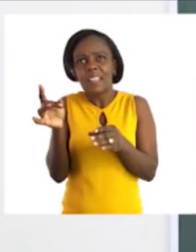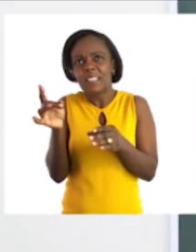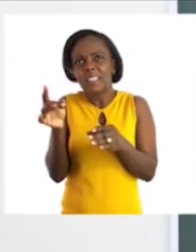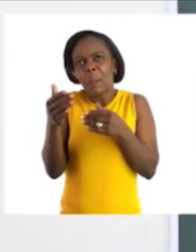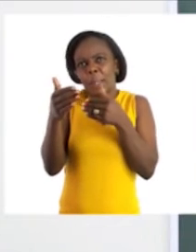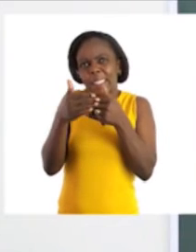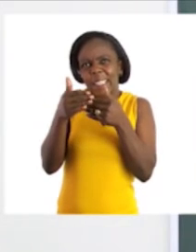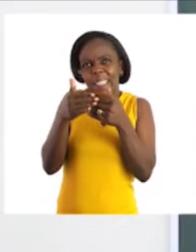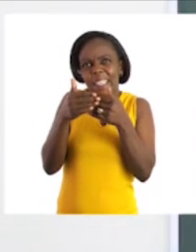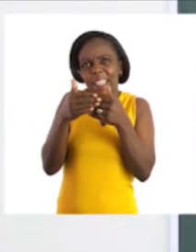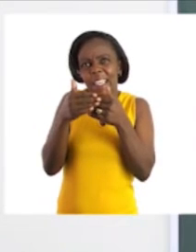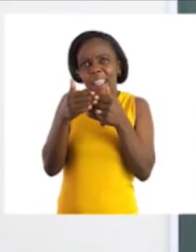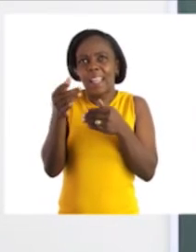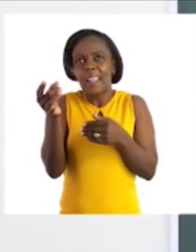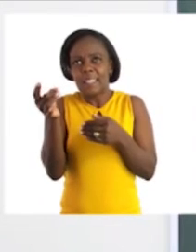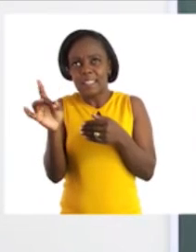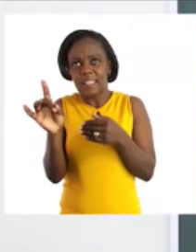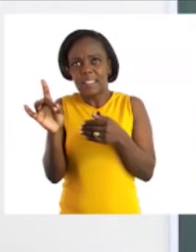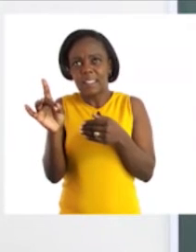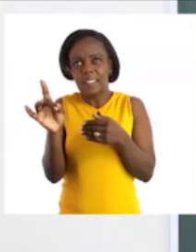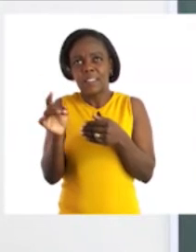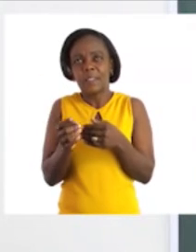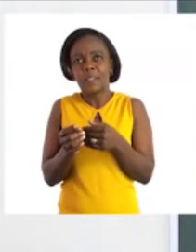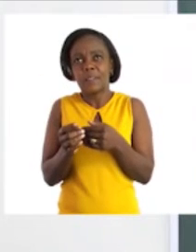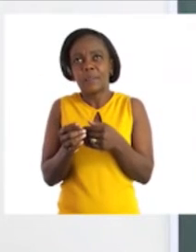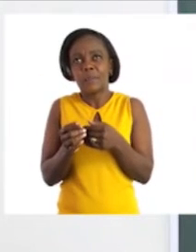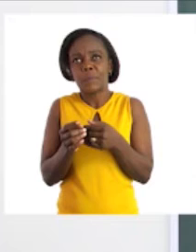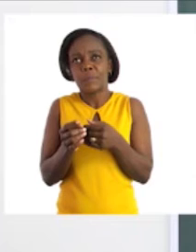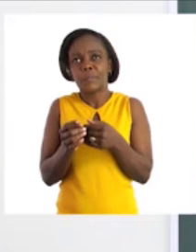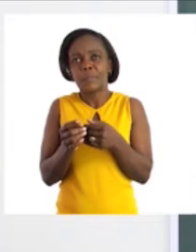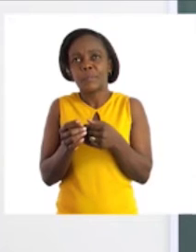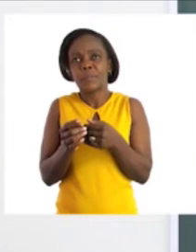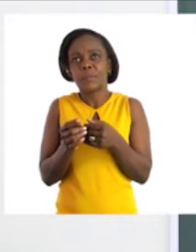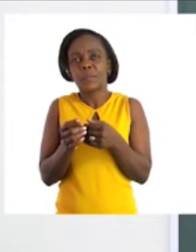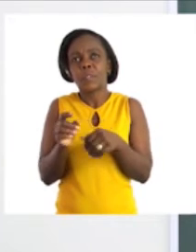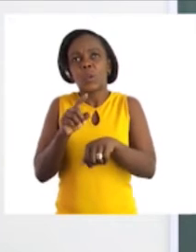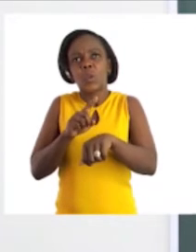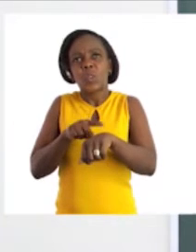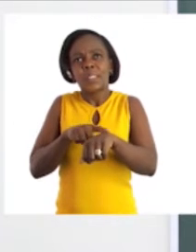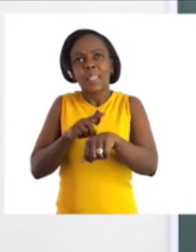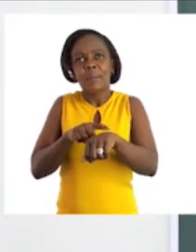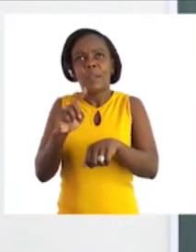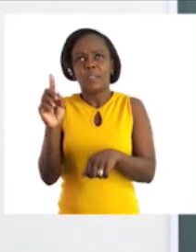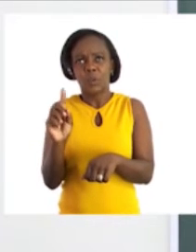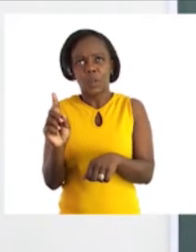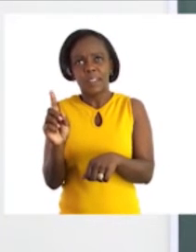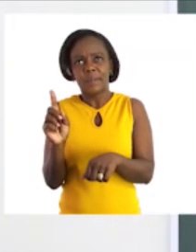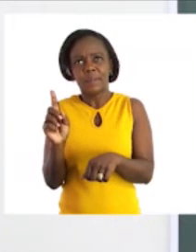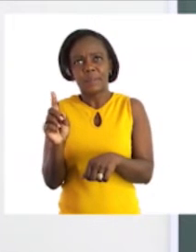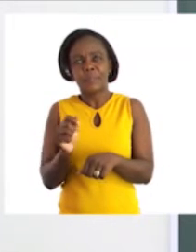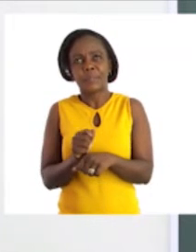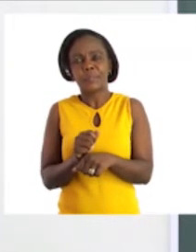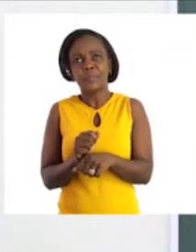8. But it's almost getting to the 8. It's somewhere there. But the long one is at 9. What do you think that